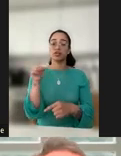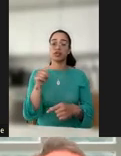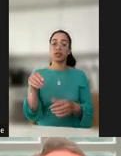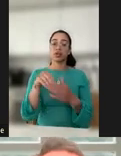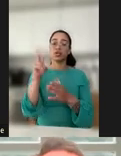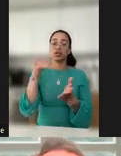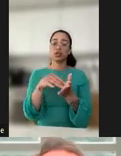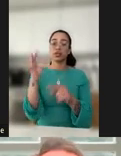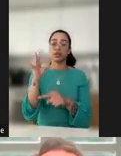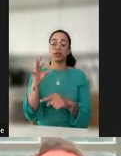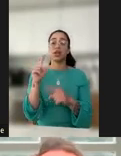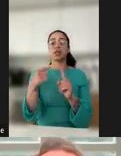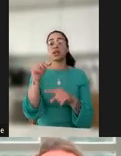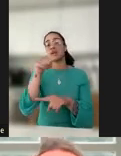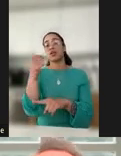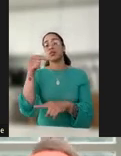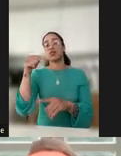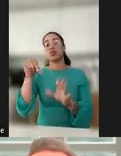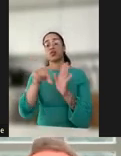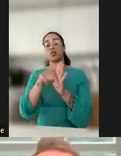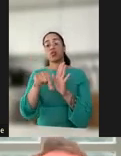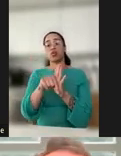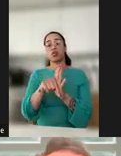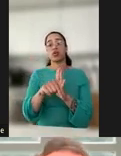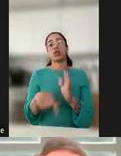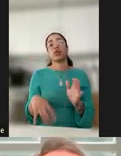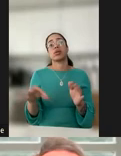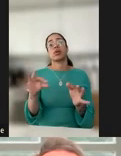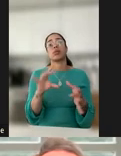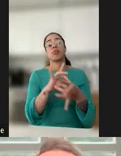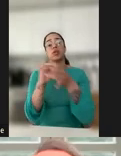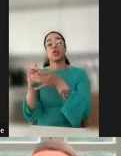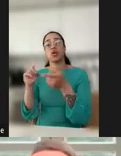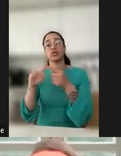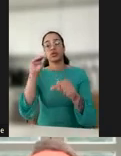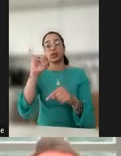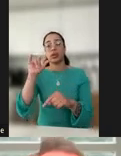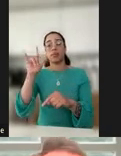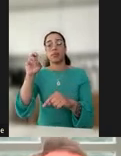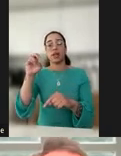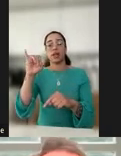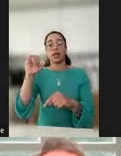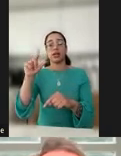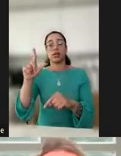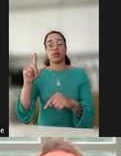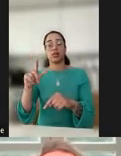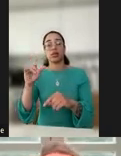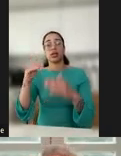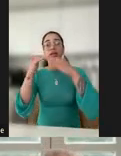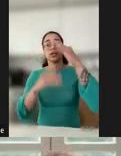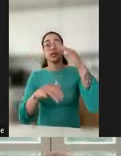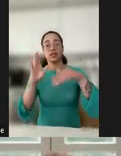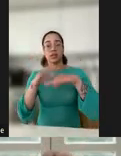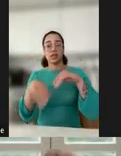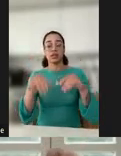the US-born Asian population that year belonged to the millennial, and while less than 10% were Generation